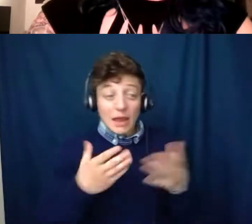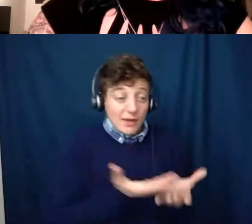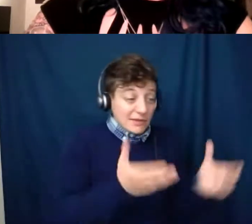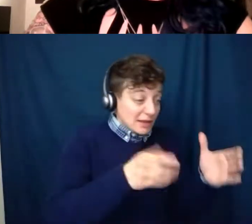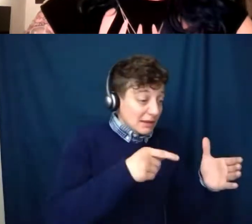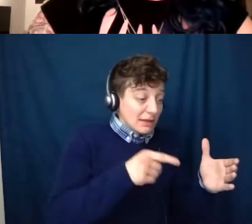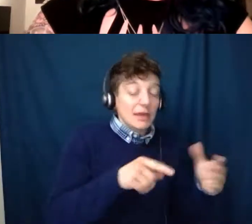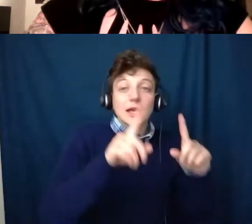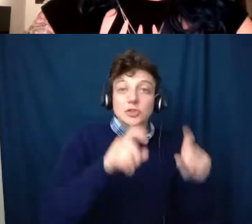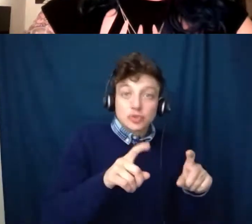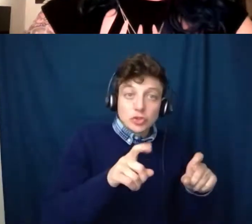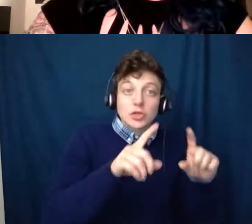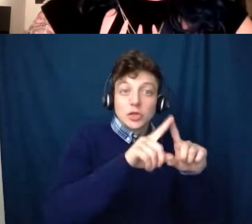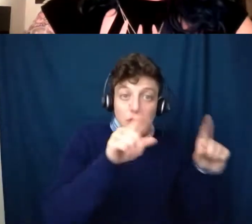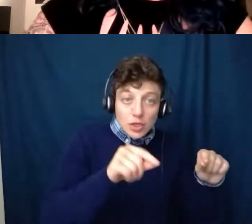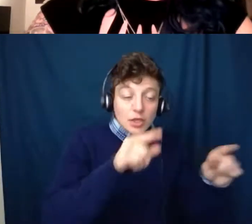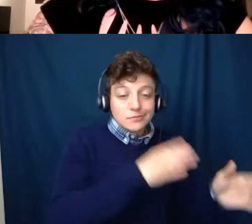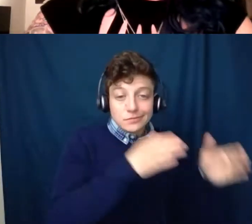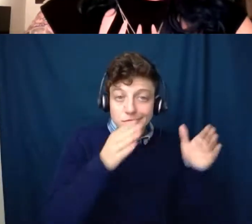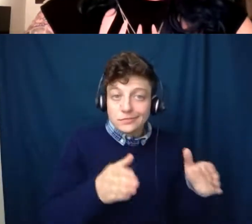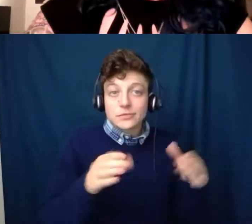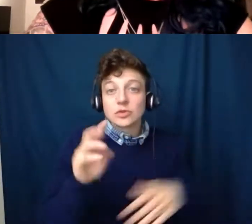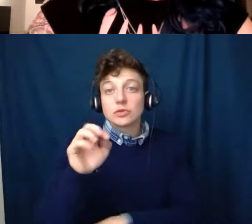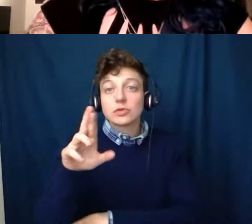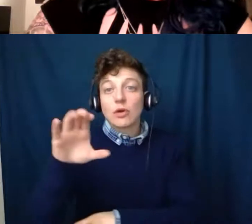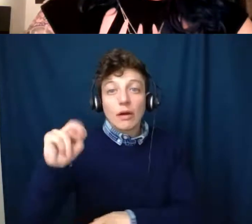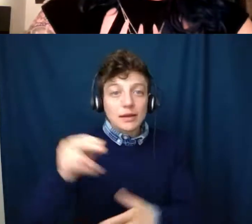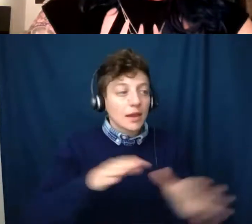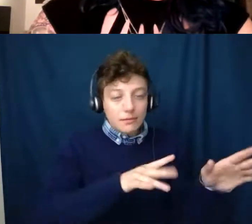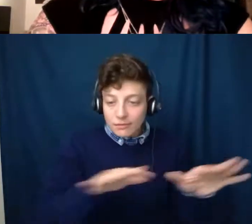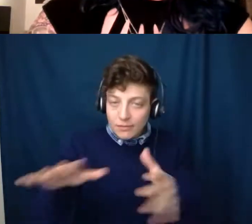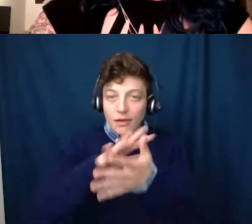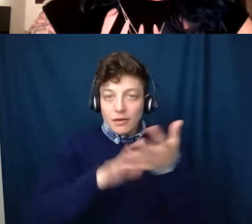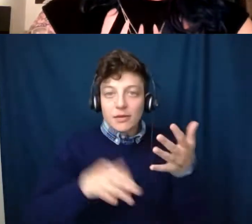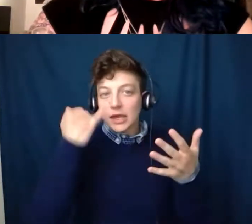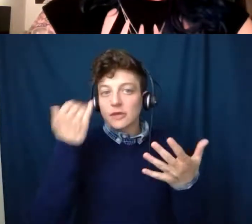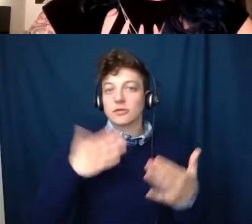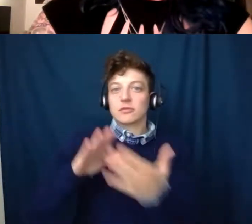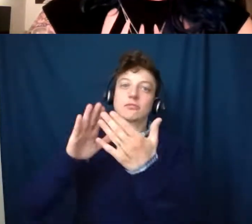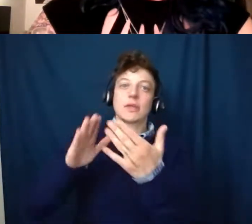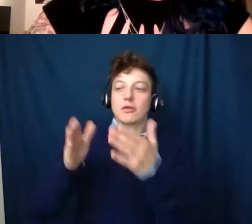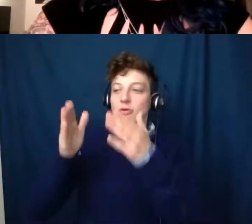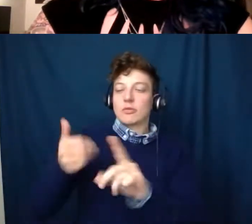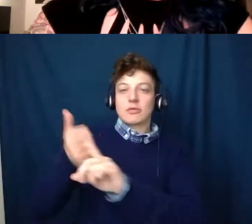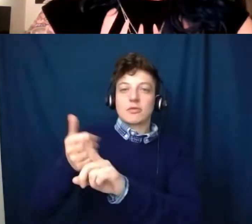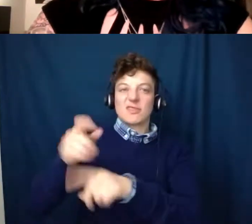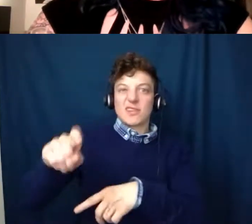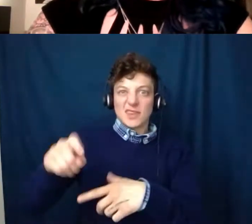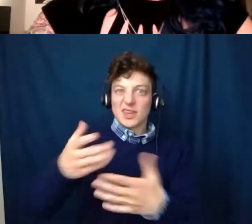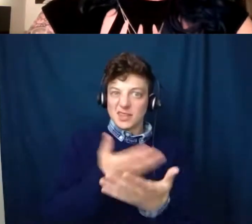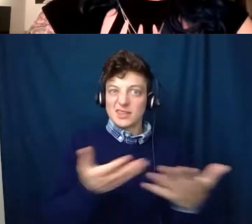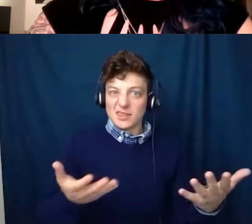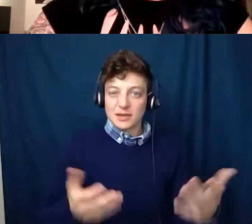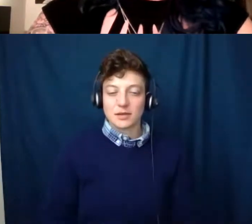in case you encounter someone who needs the products in the same way that you might do food? Yeah, that would be